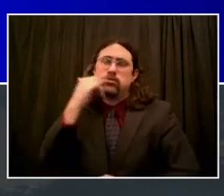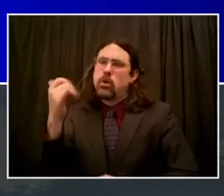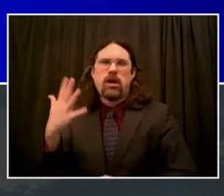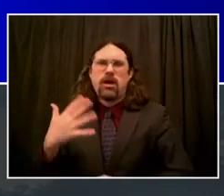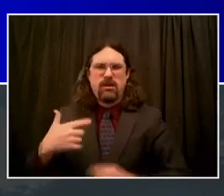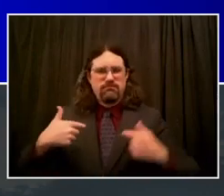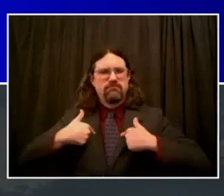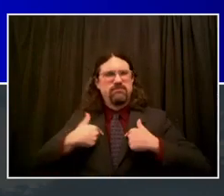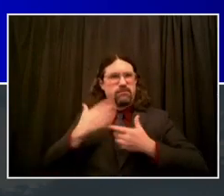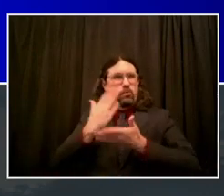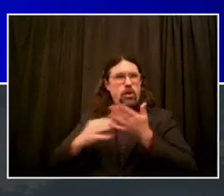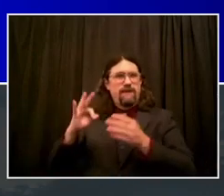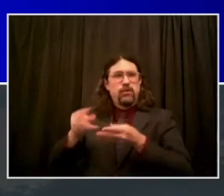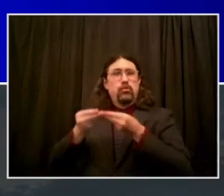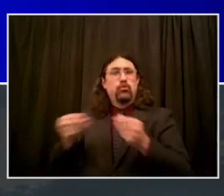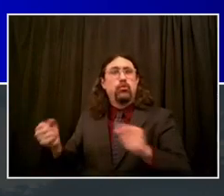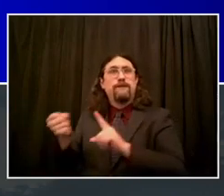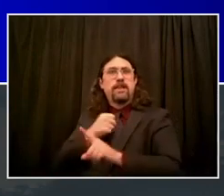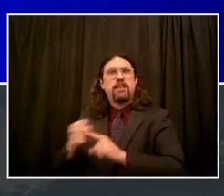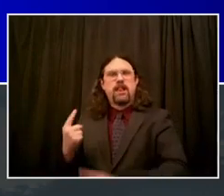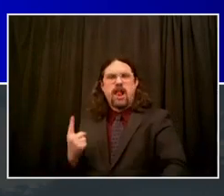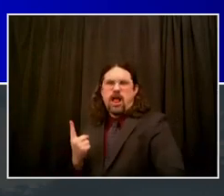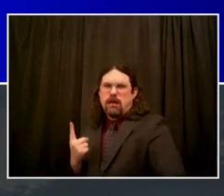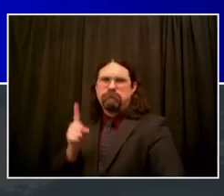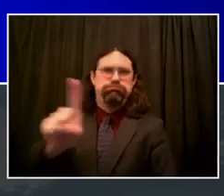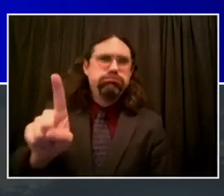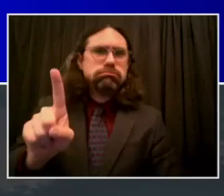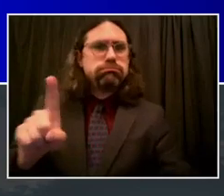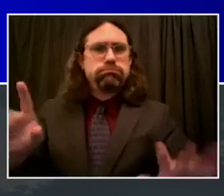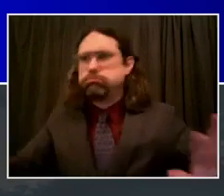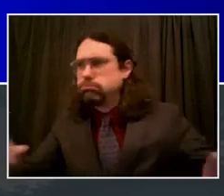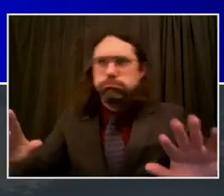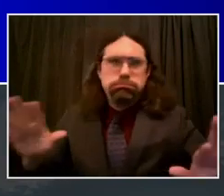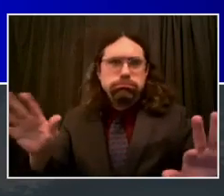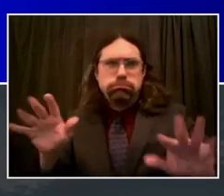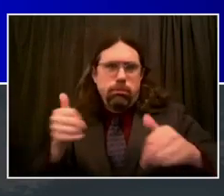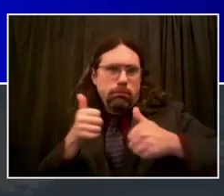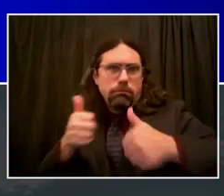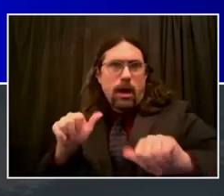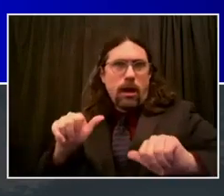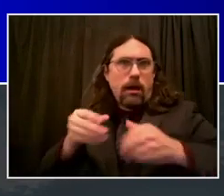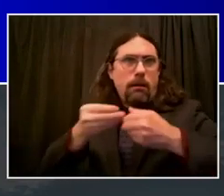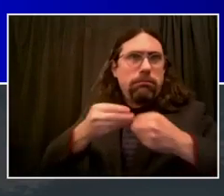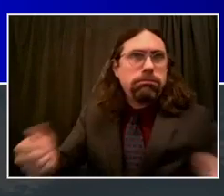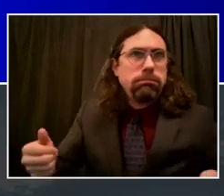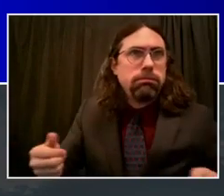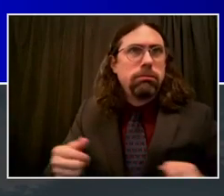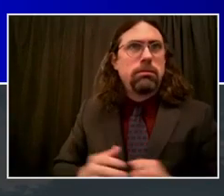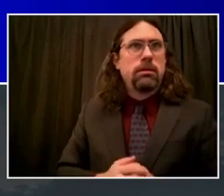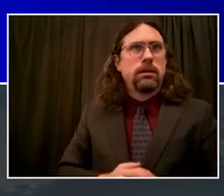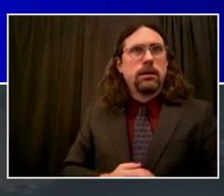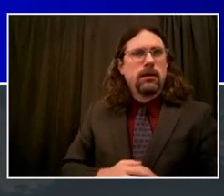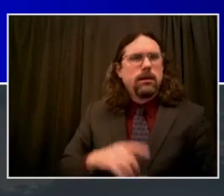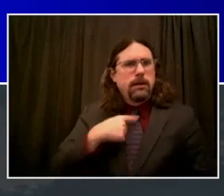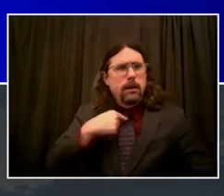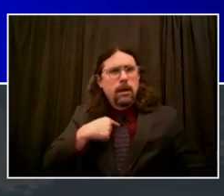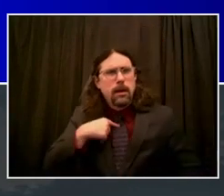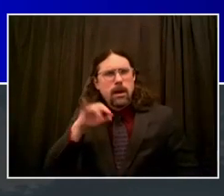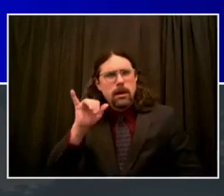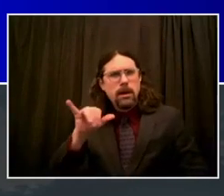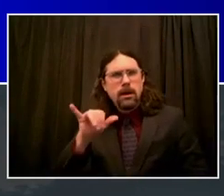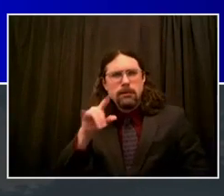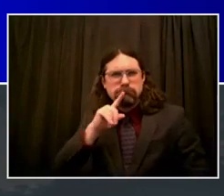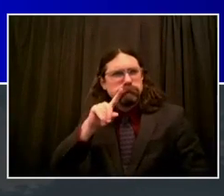movement can be such an important part of fighting back this disease. Cure Violence is the